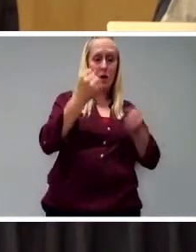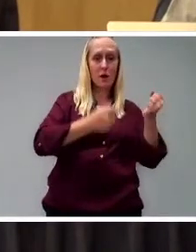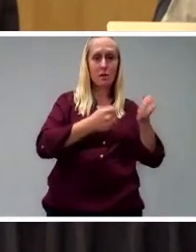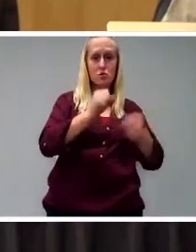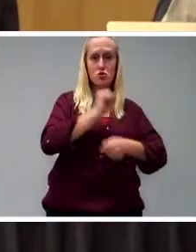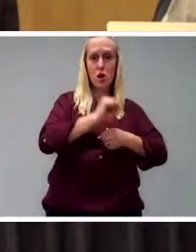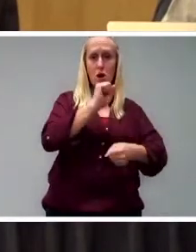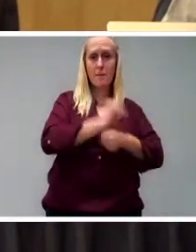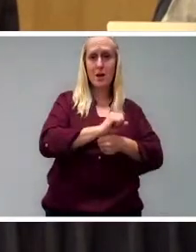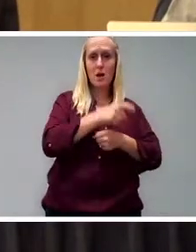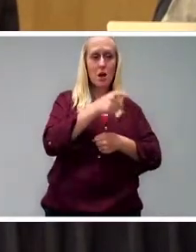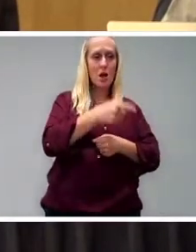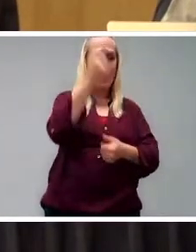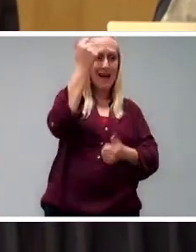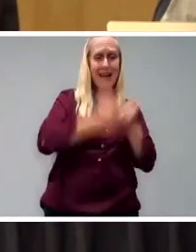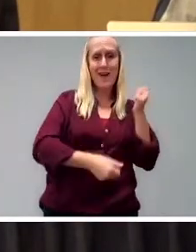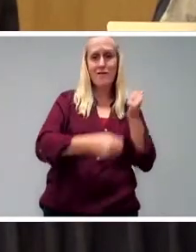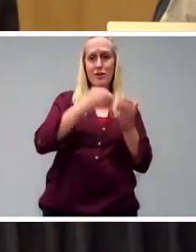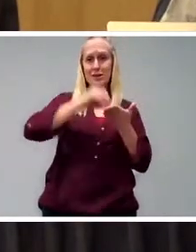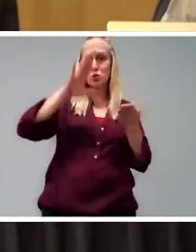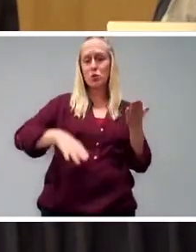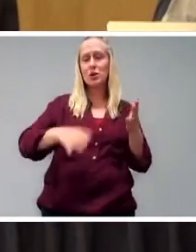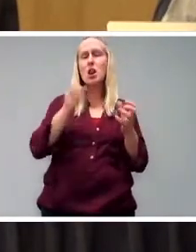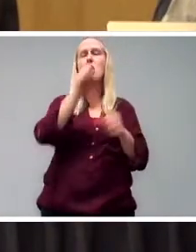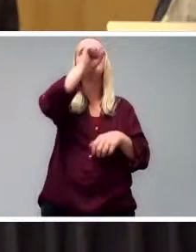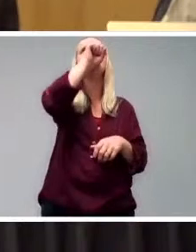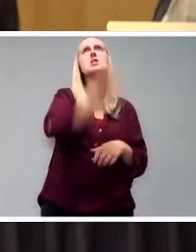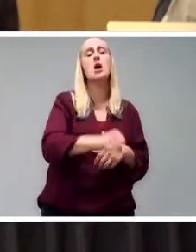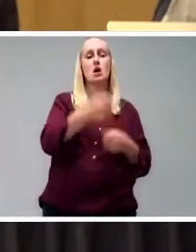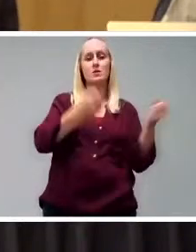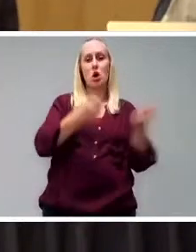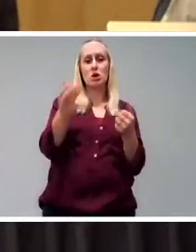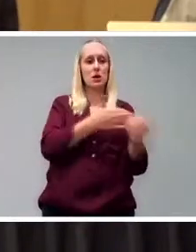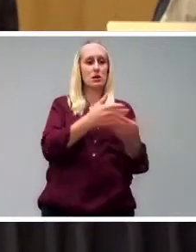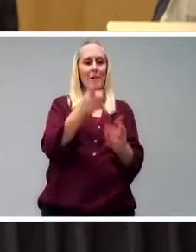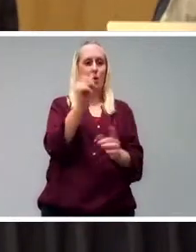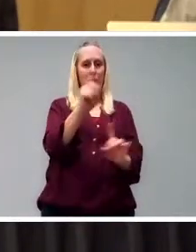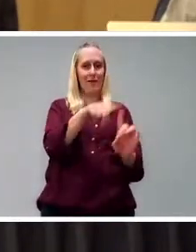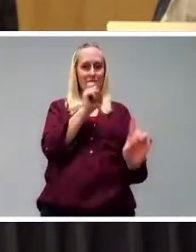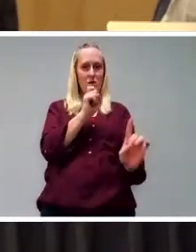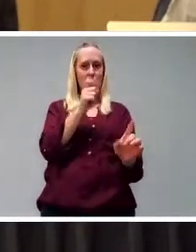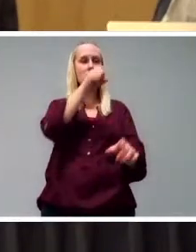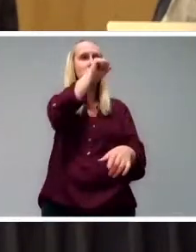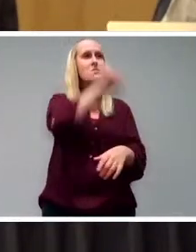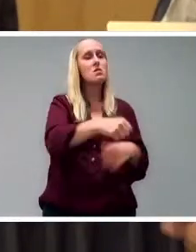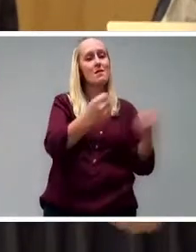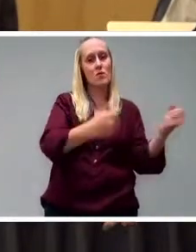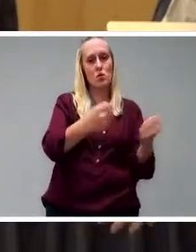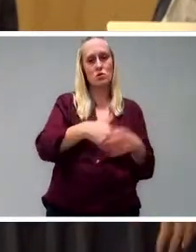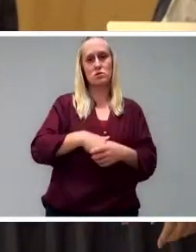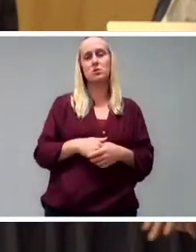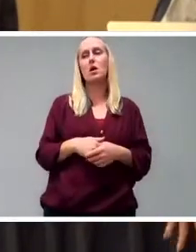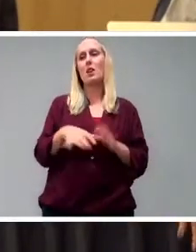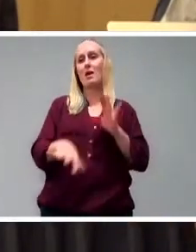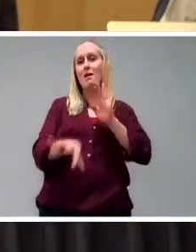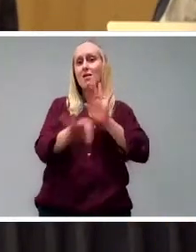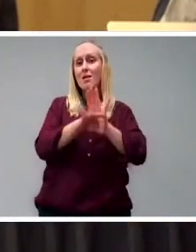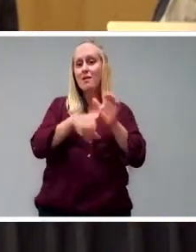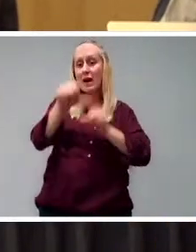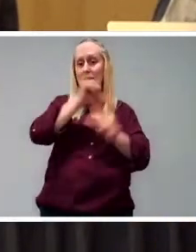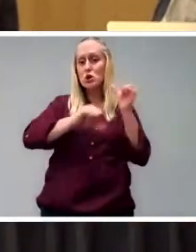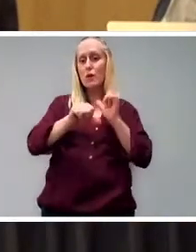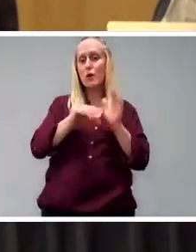come from, is crazy about cars. And that somehow just works, and they find each other, and they develop